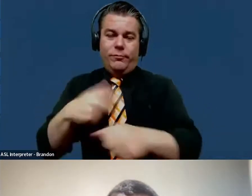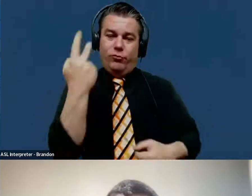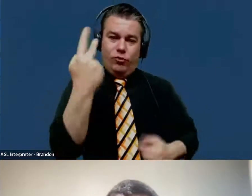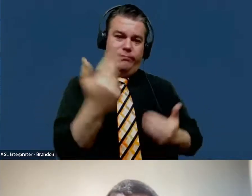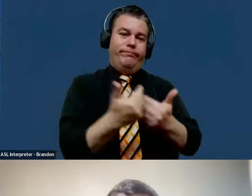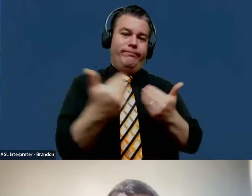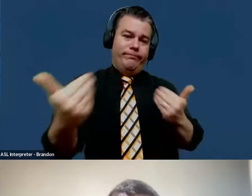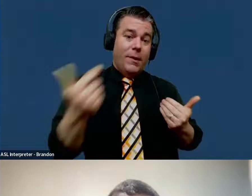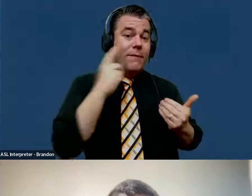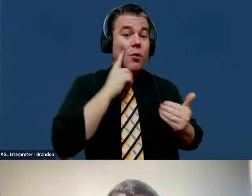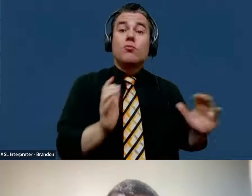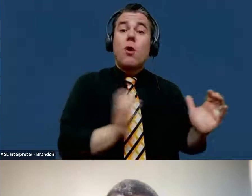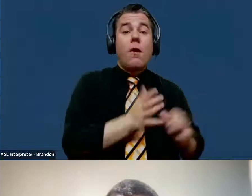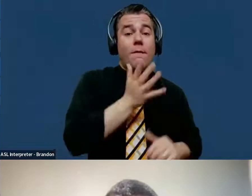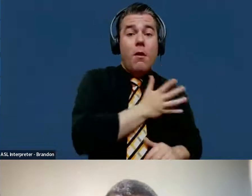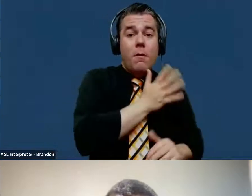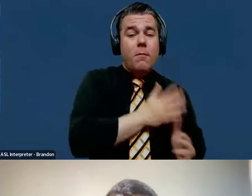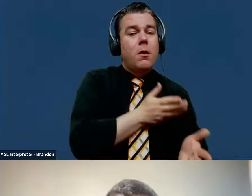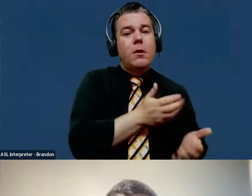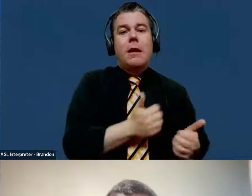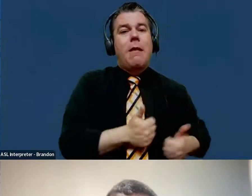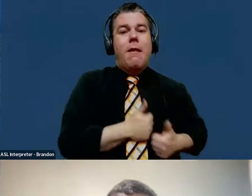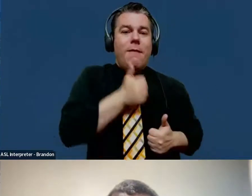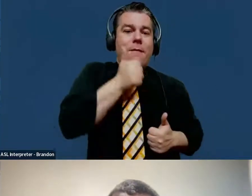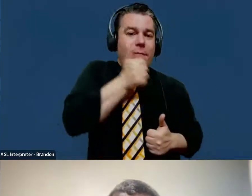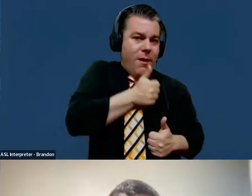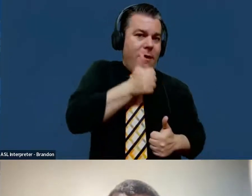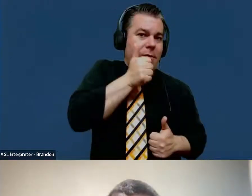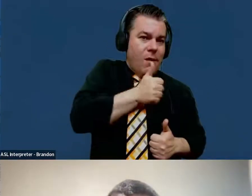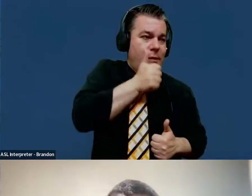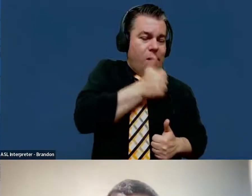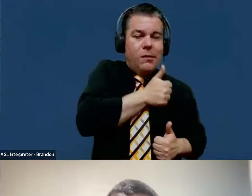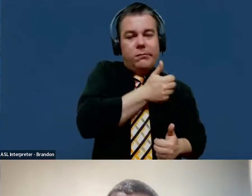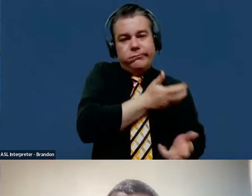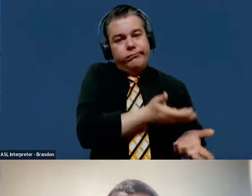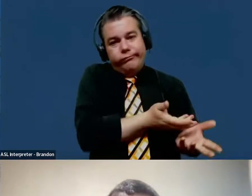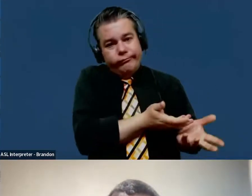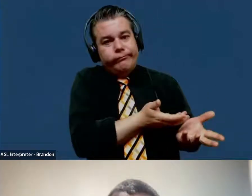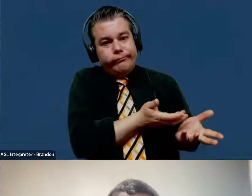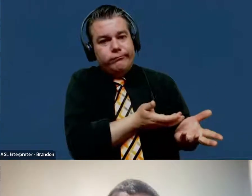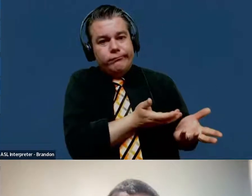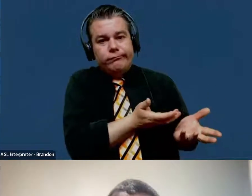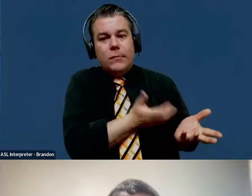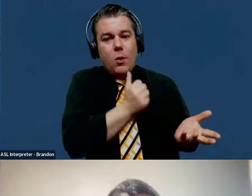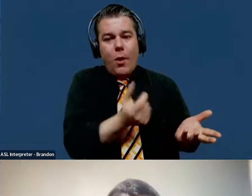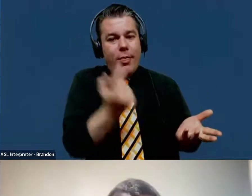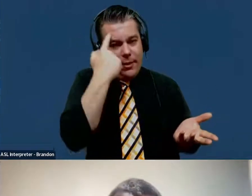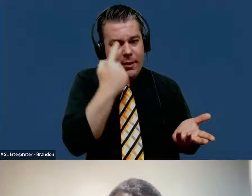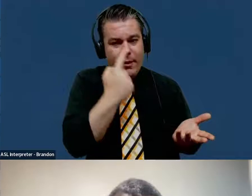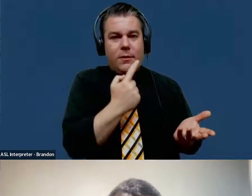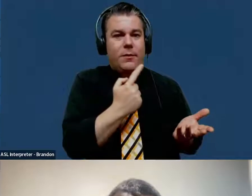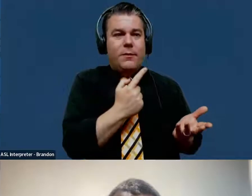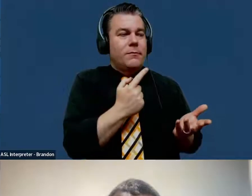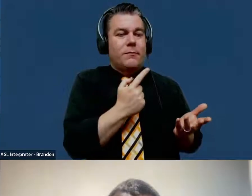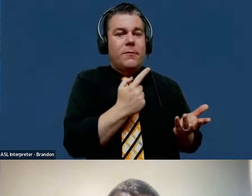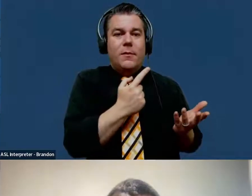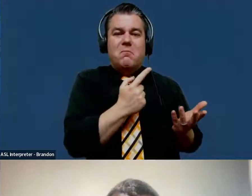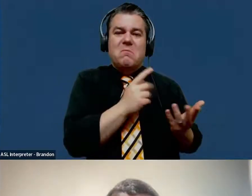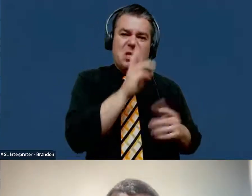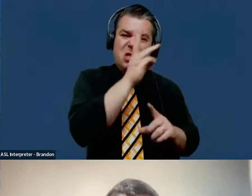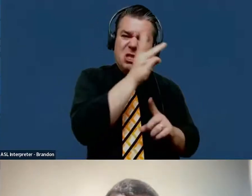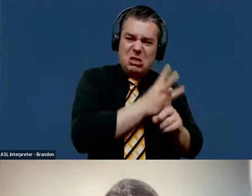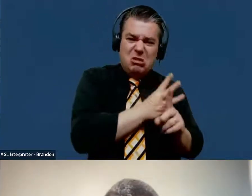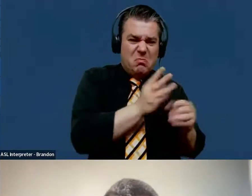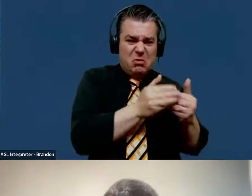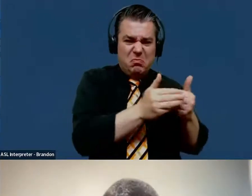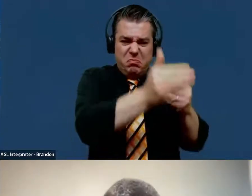smallholder farmer, many of them live on day to day, and they don't think about more than 6 months to come. I